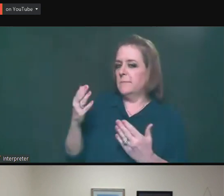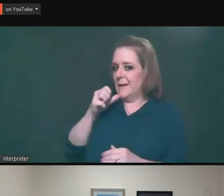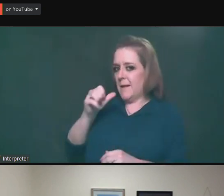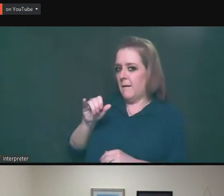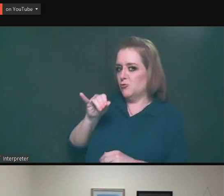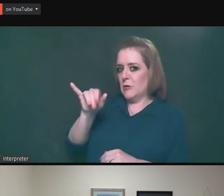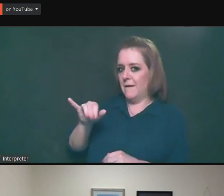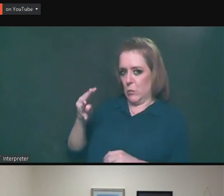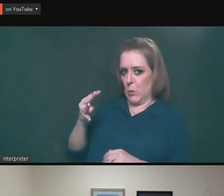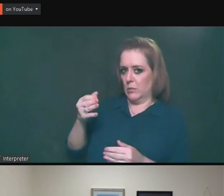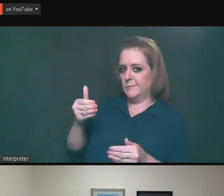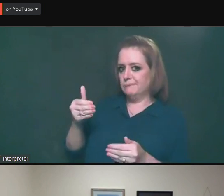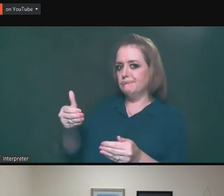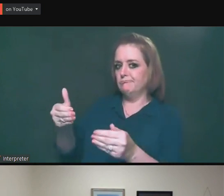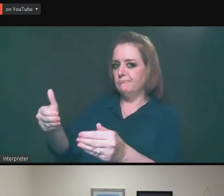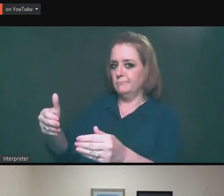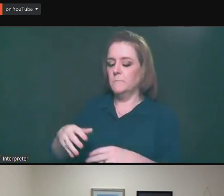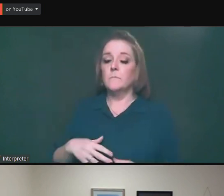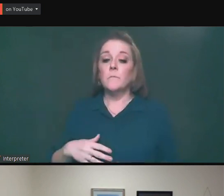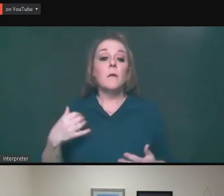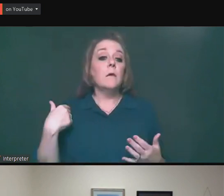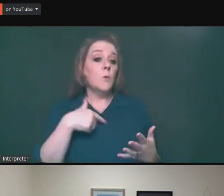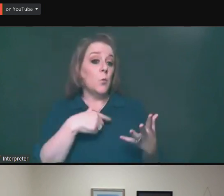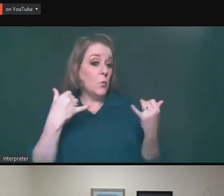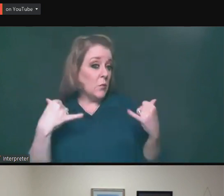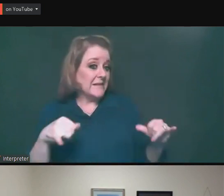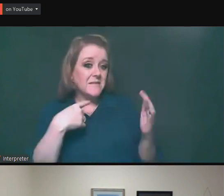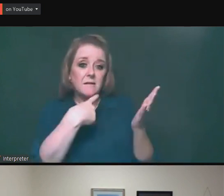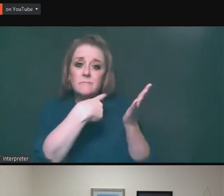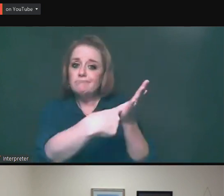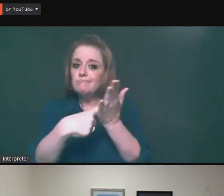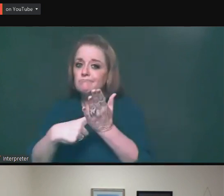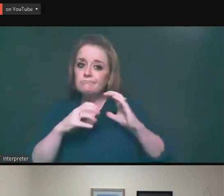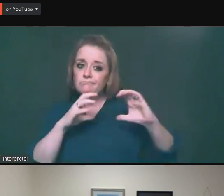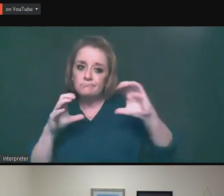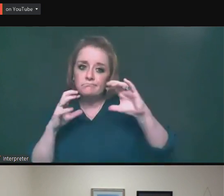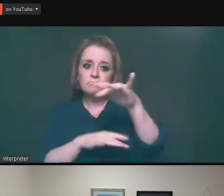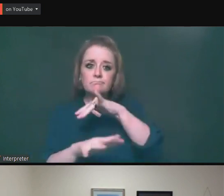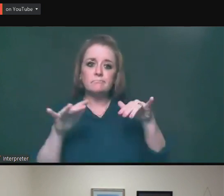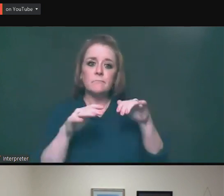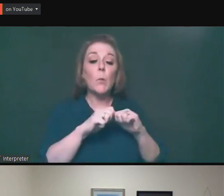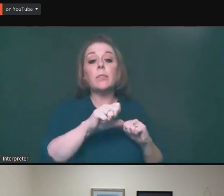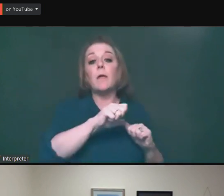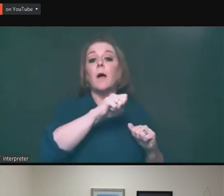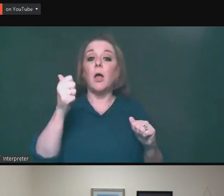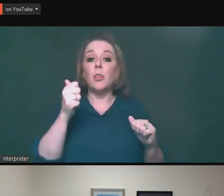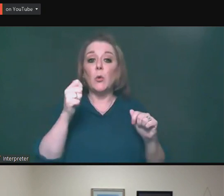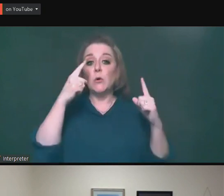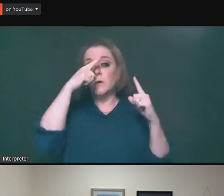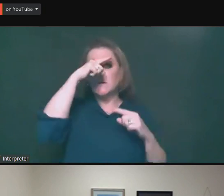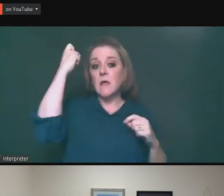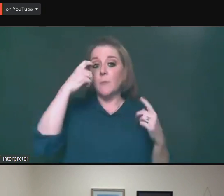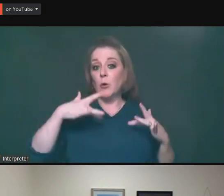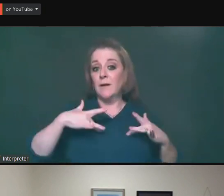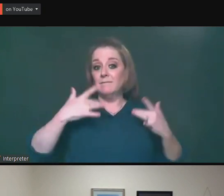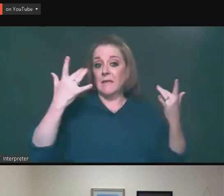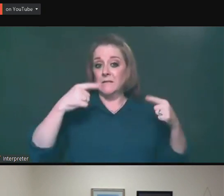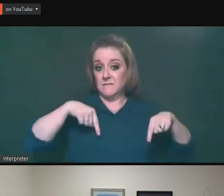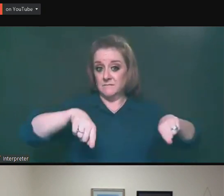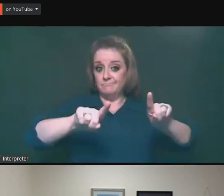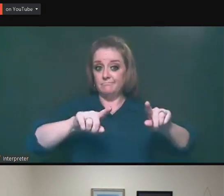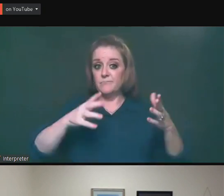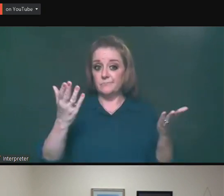We continue to have conversations with people that put on other very important events in our community in the